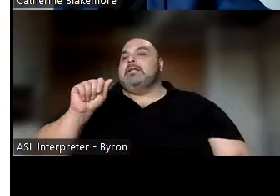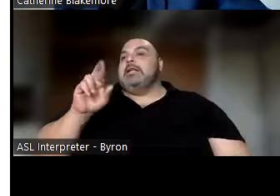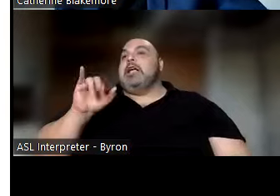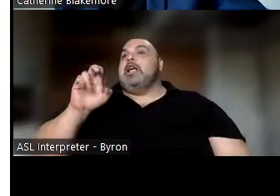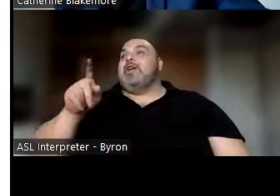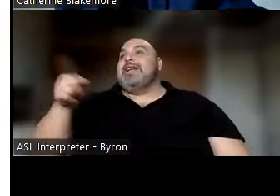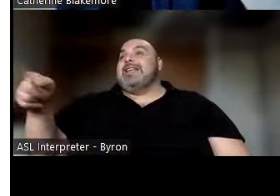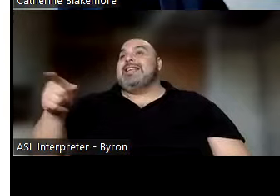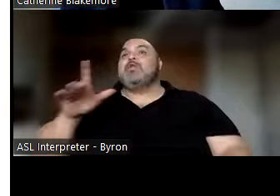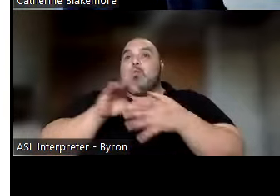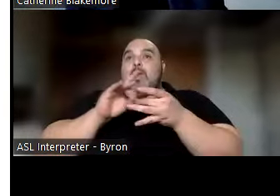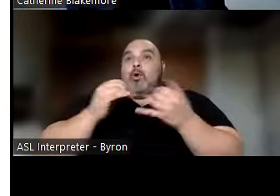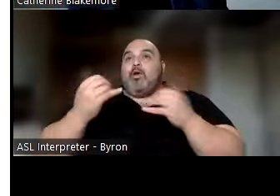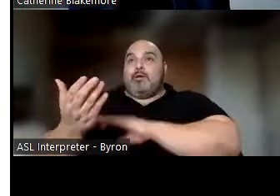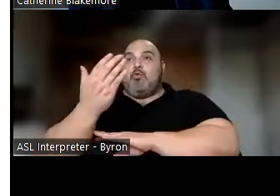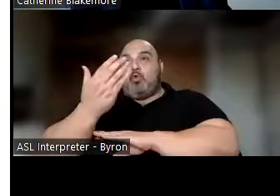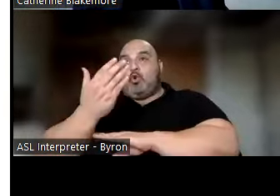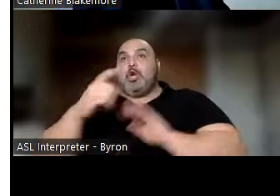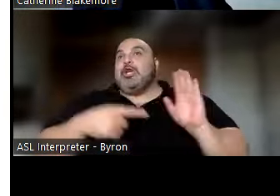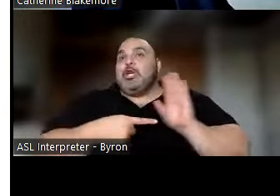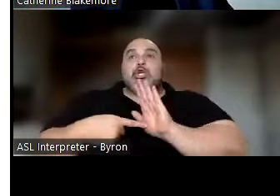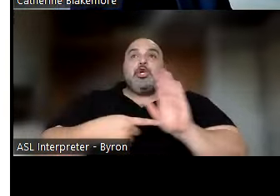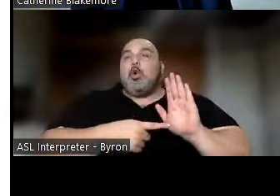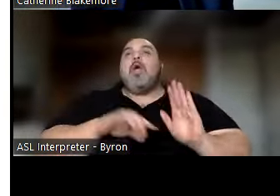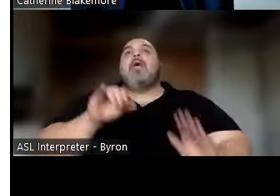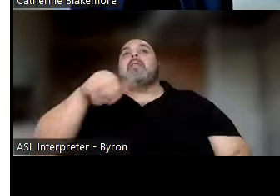his remarks this morning, indicated that there's the